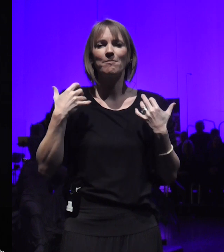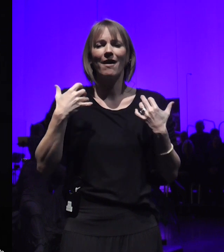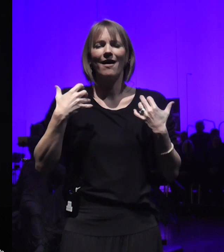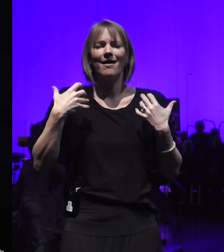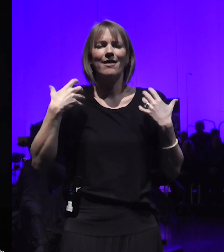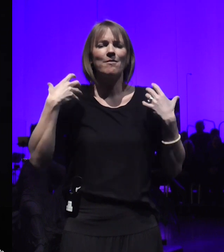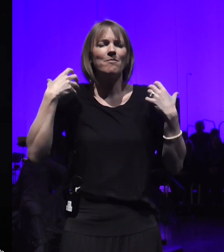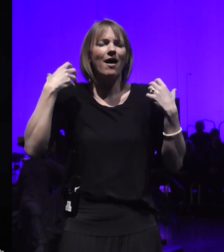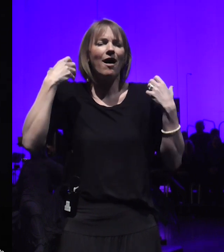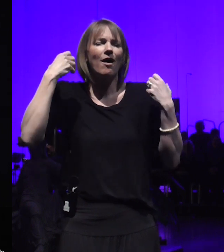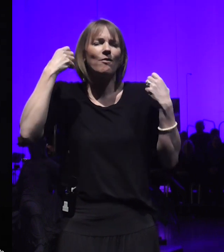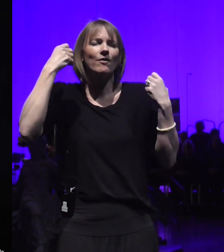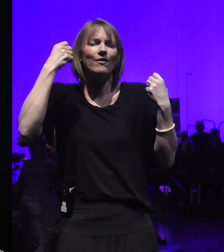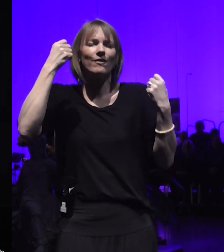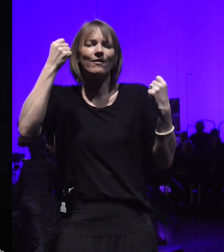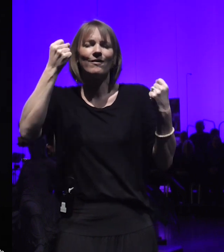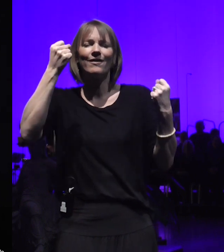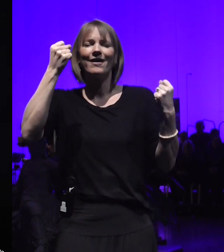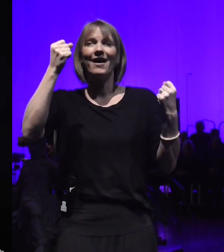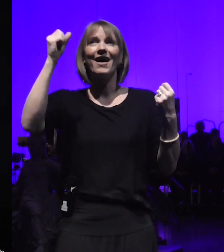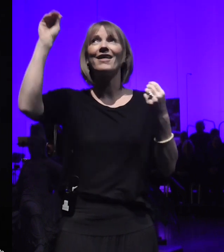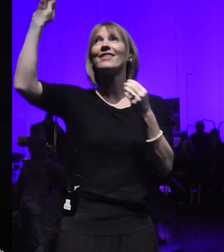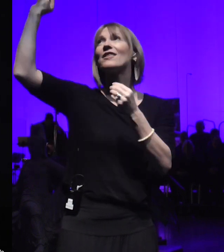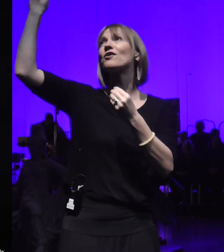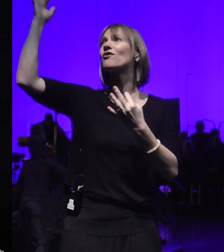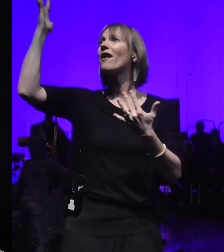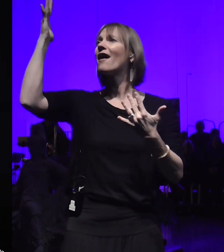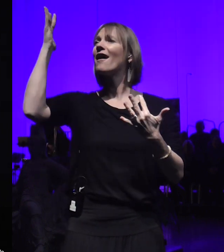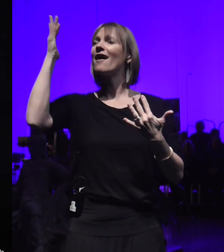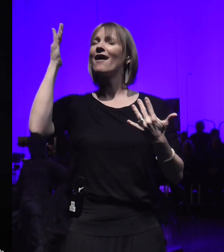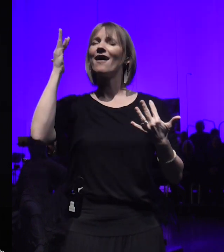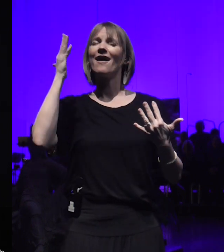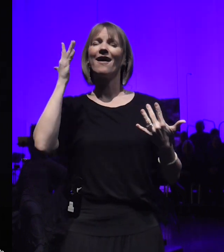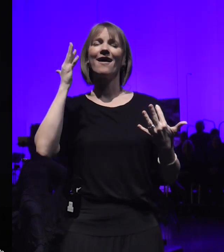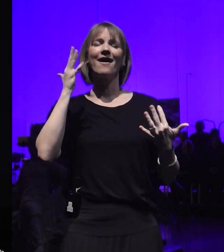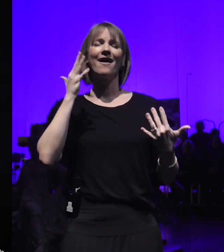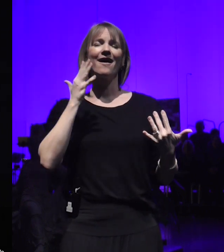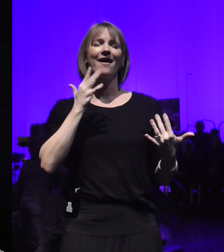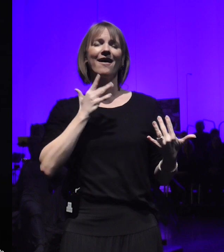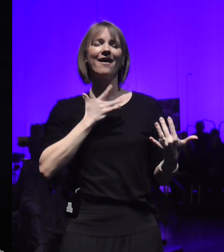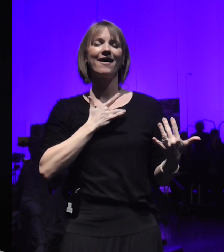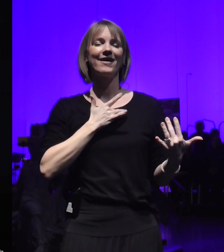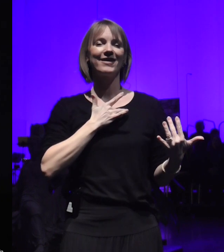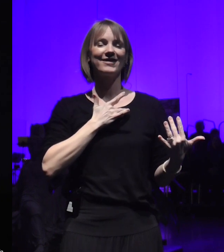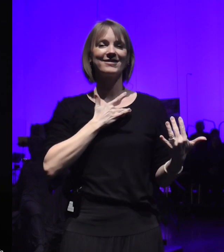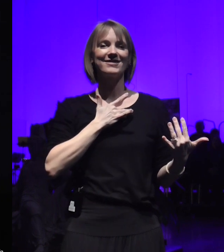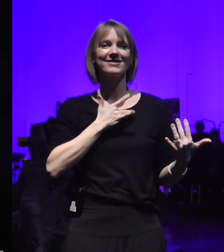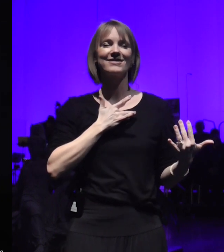feel the mighty power and the grace.